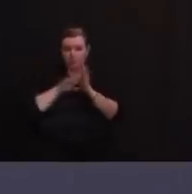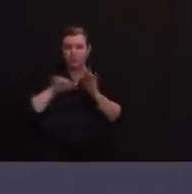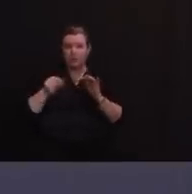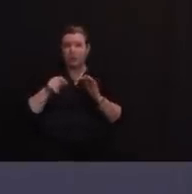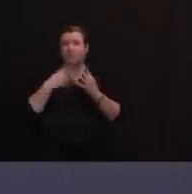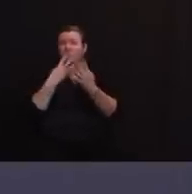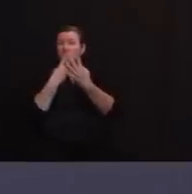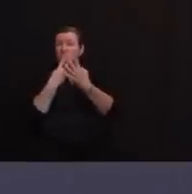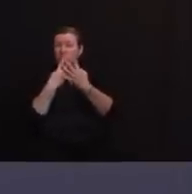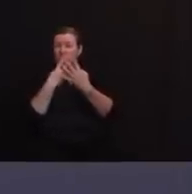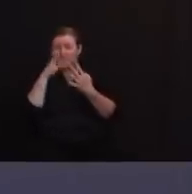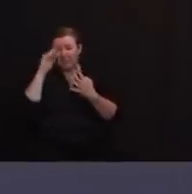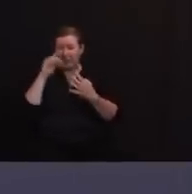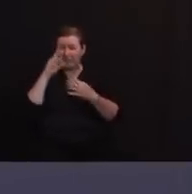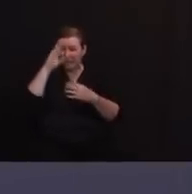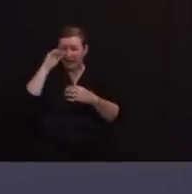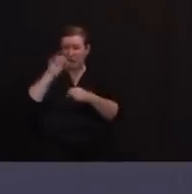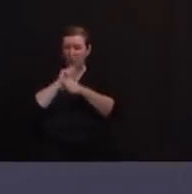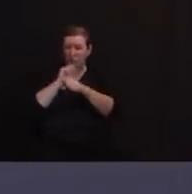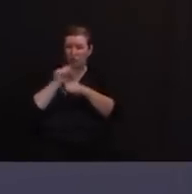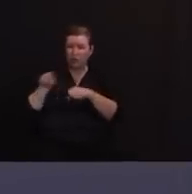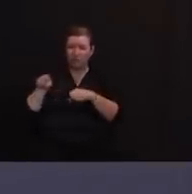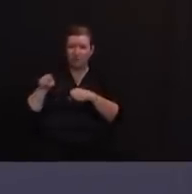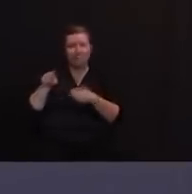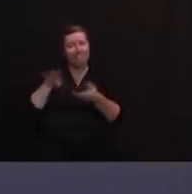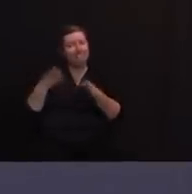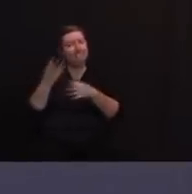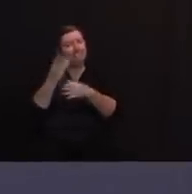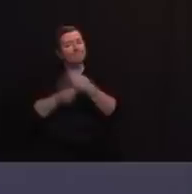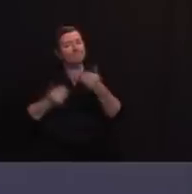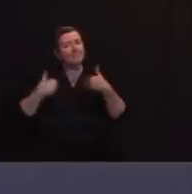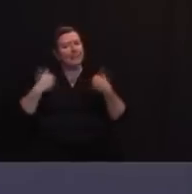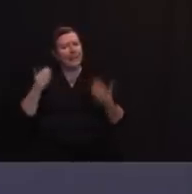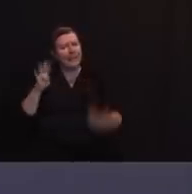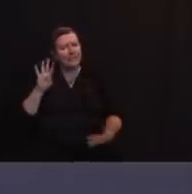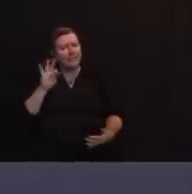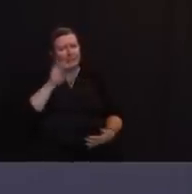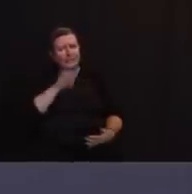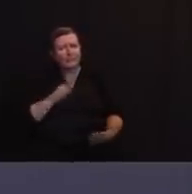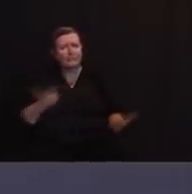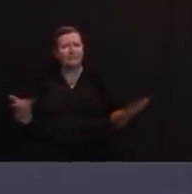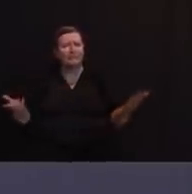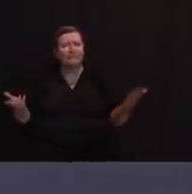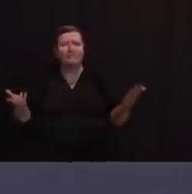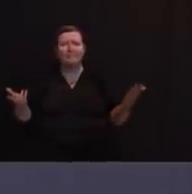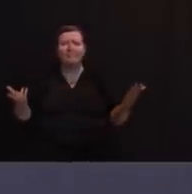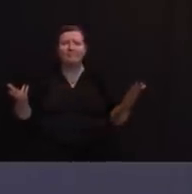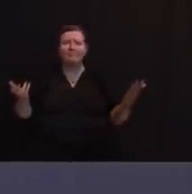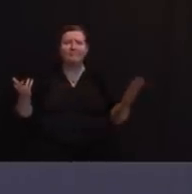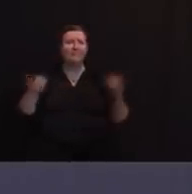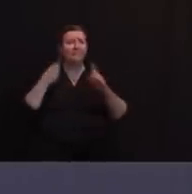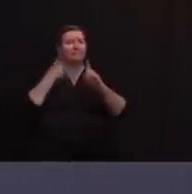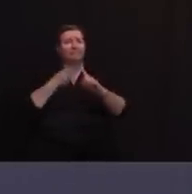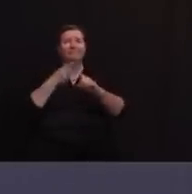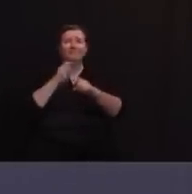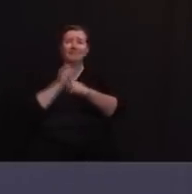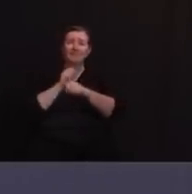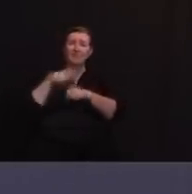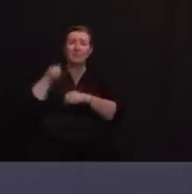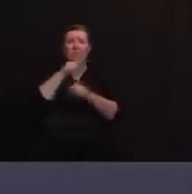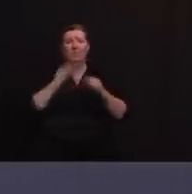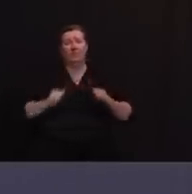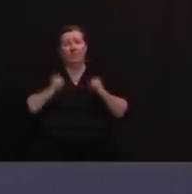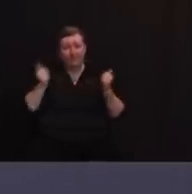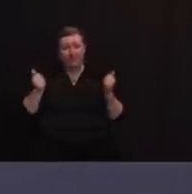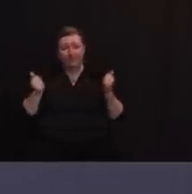So this is not any more complicated a value judgment than we're trying to keep people alive, and we're trying to go to the places where folks